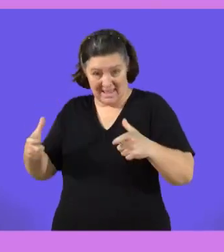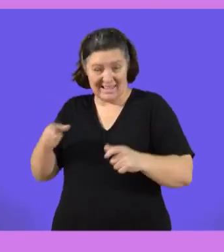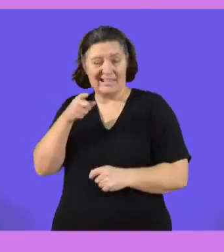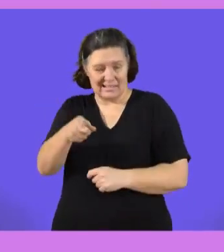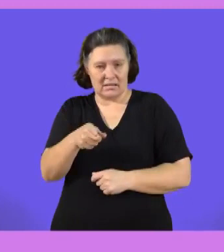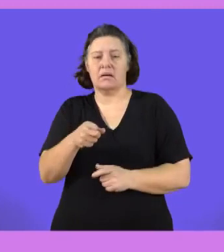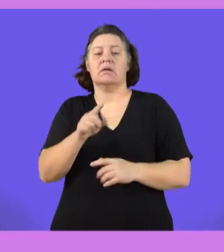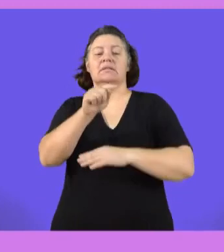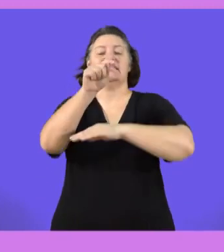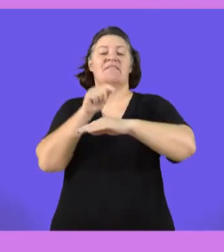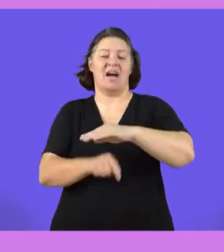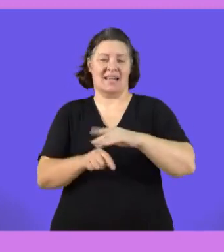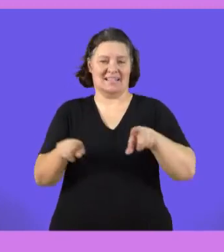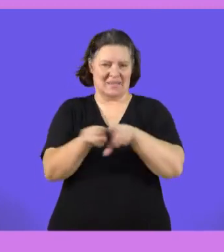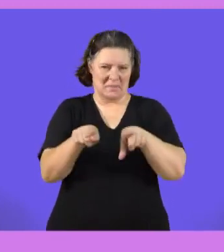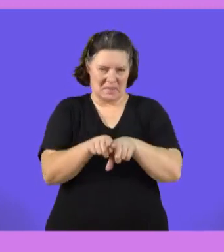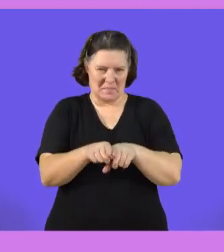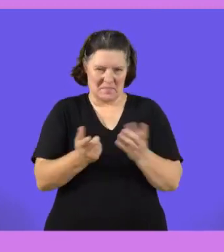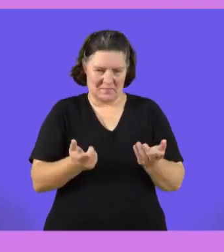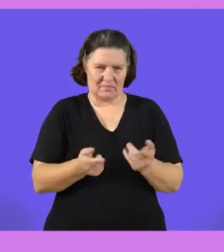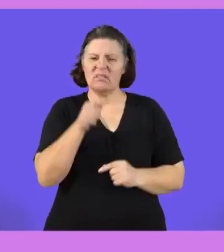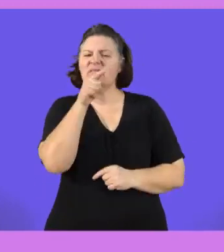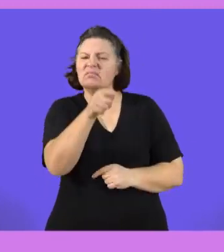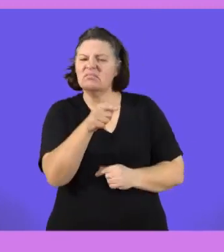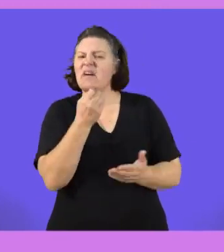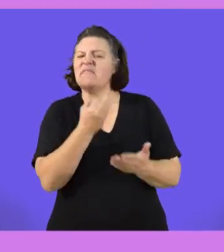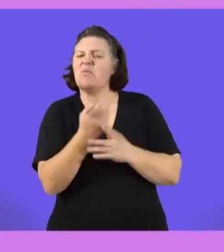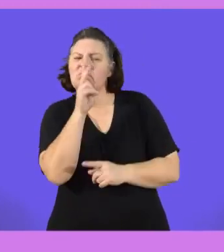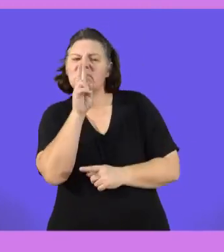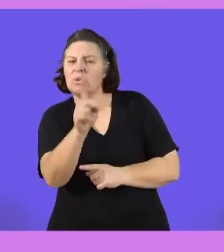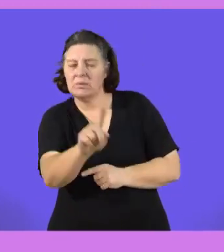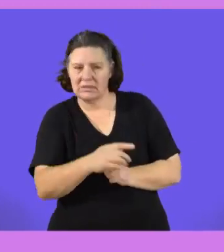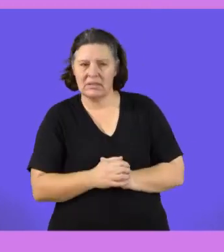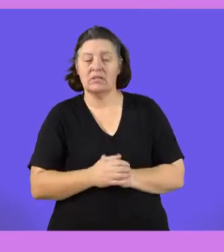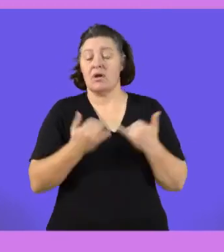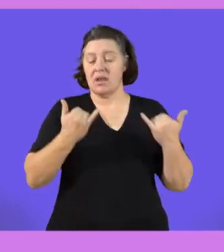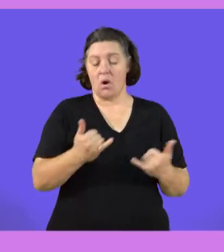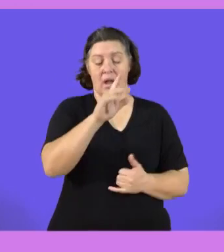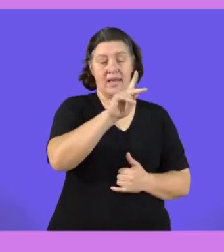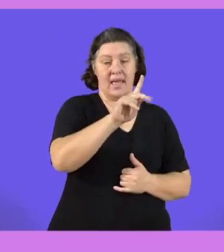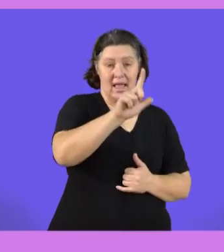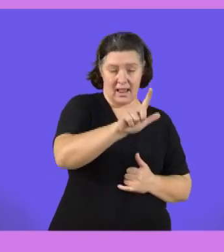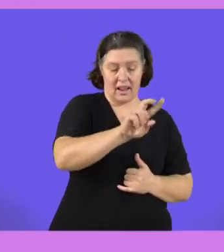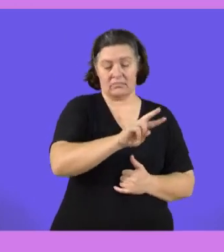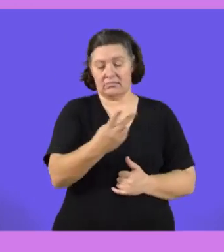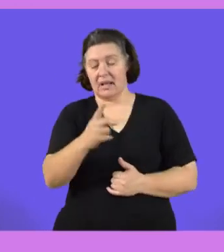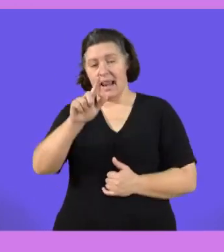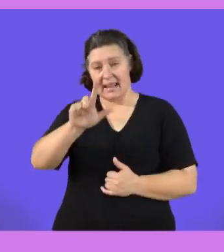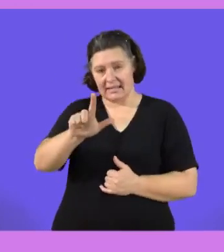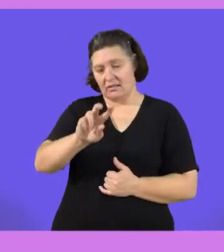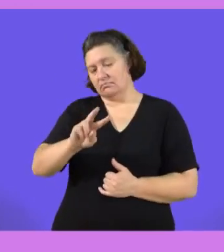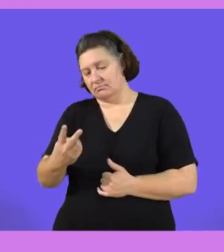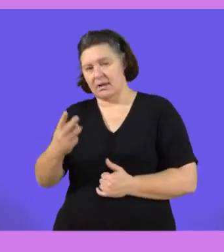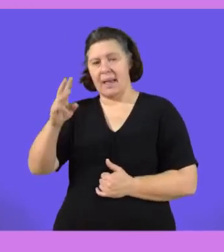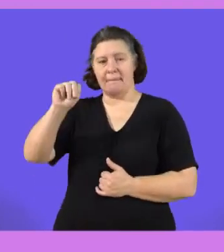we will divide by the conversion factor. So what are those factors I'm referring to? So here, from kiloliters to